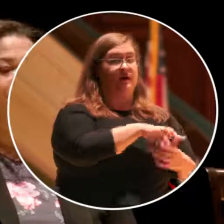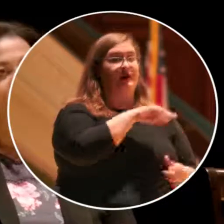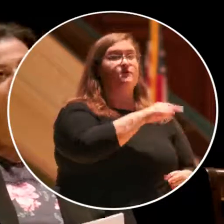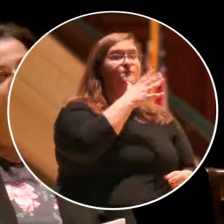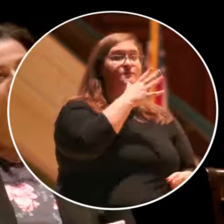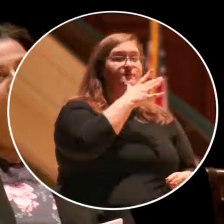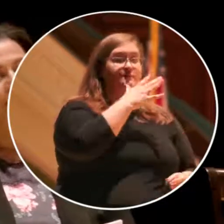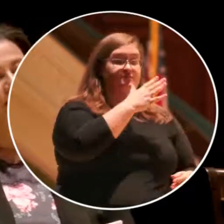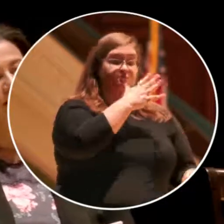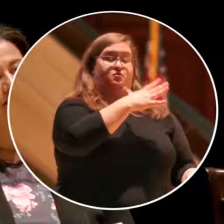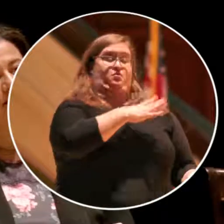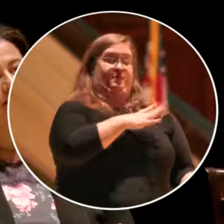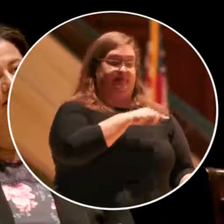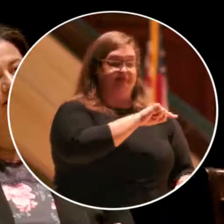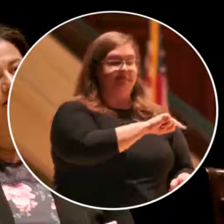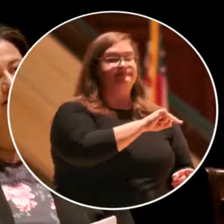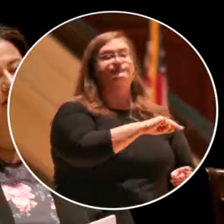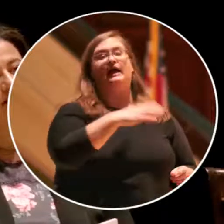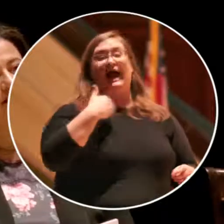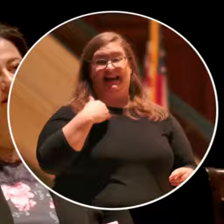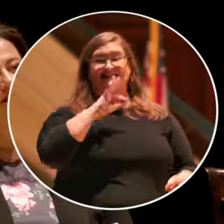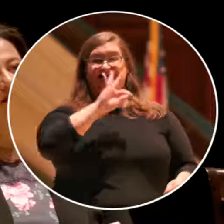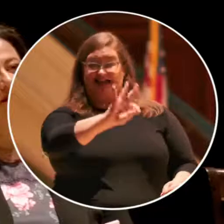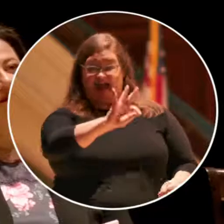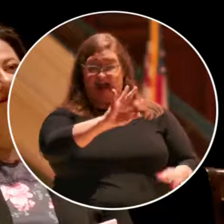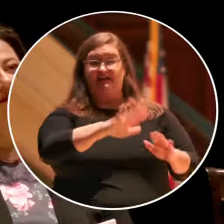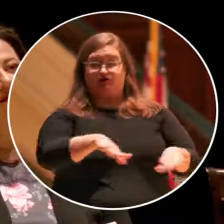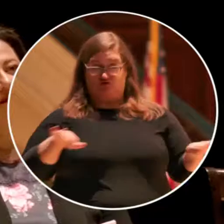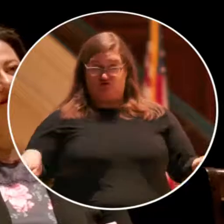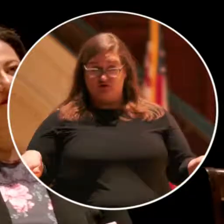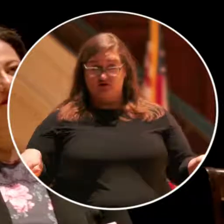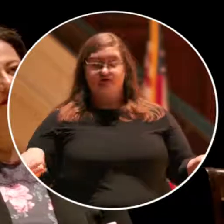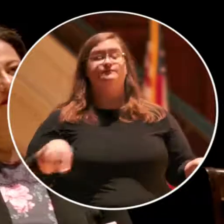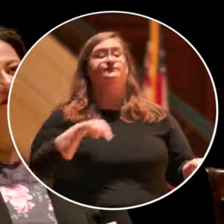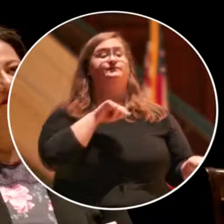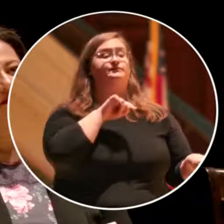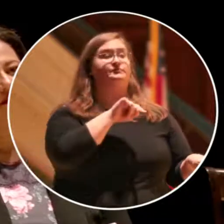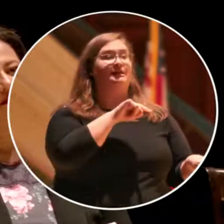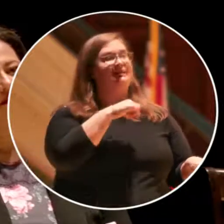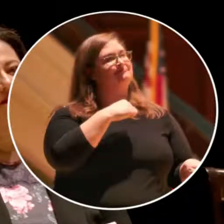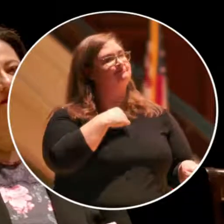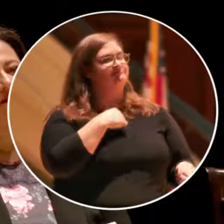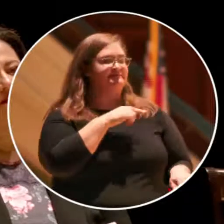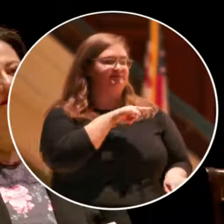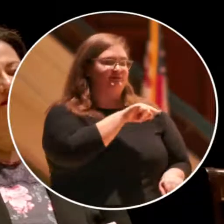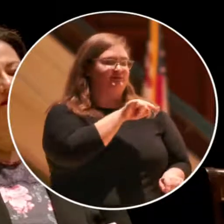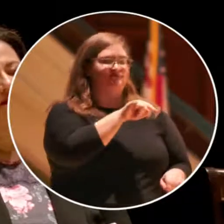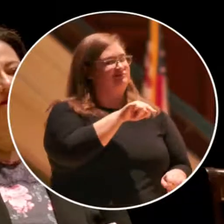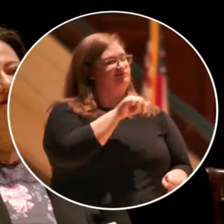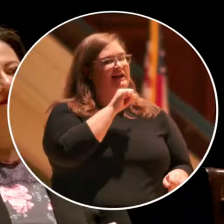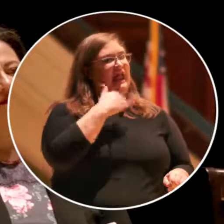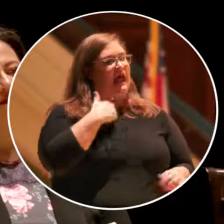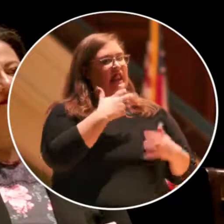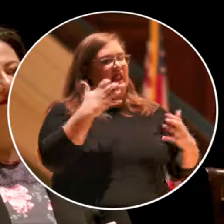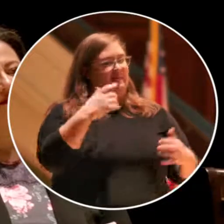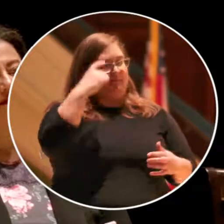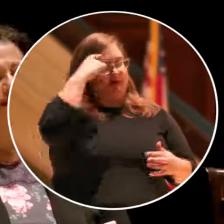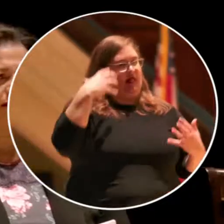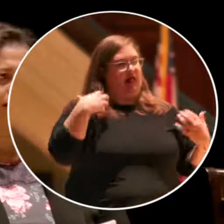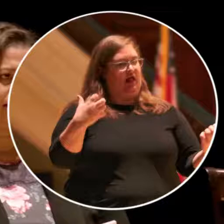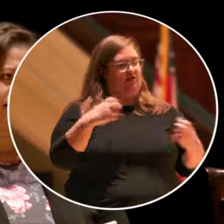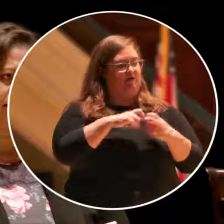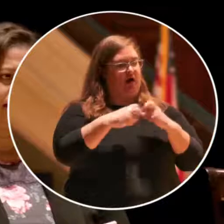She also had undiagnosed mental illnesses and would, for the next 16 years, find a strange satisfaction in humiliating and belittling my brother and